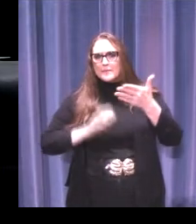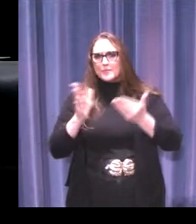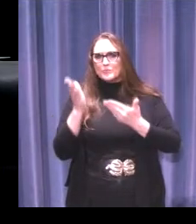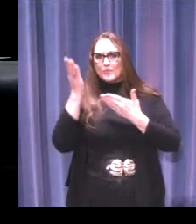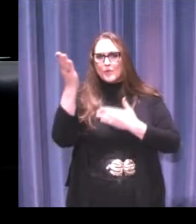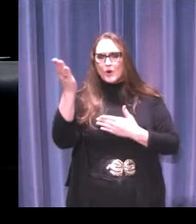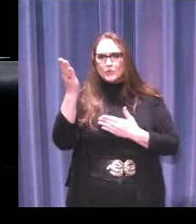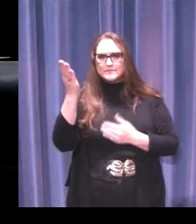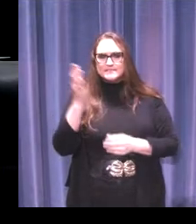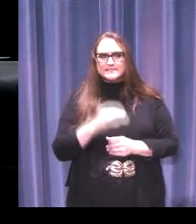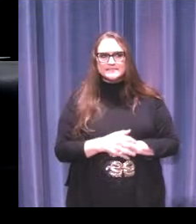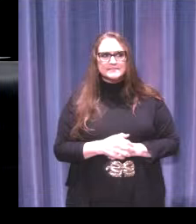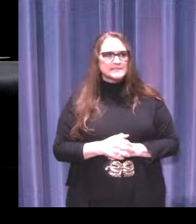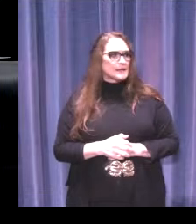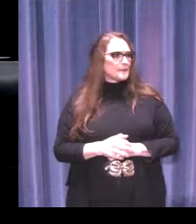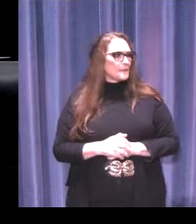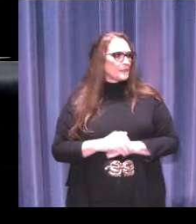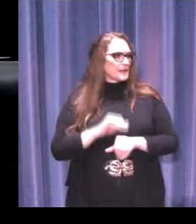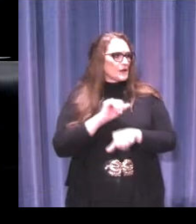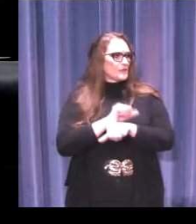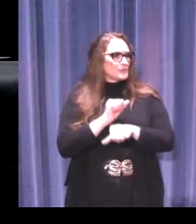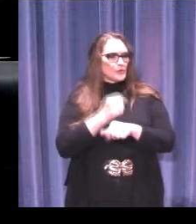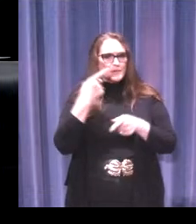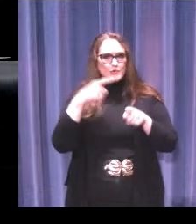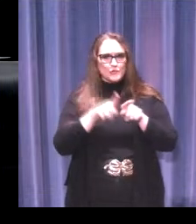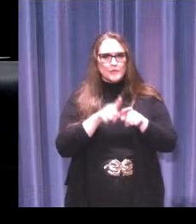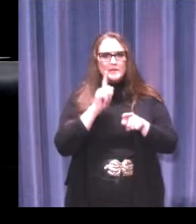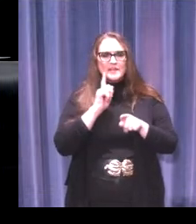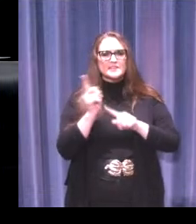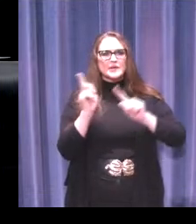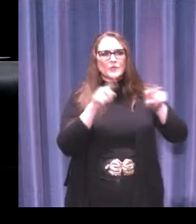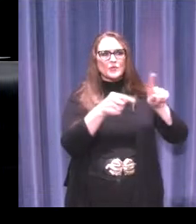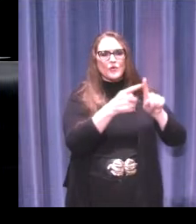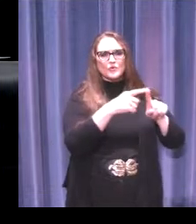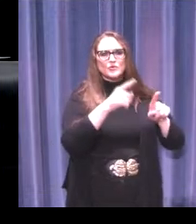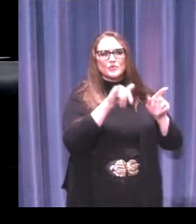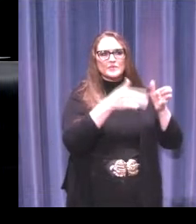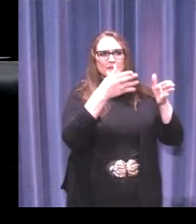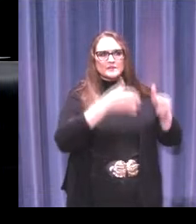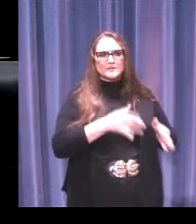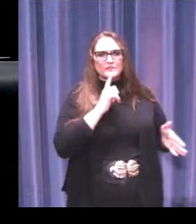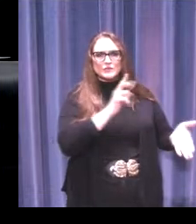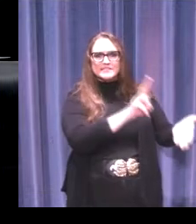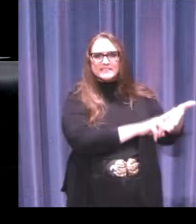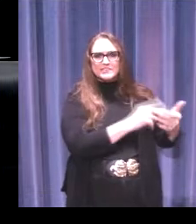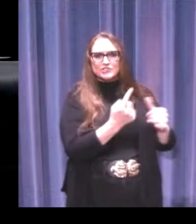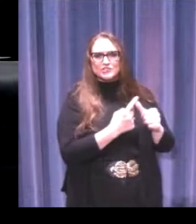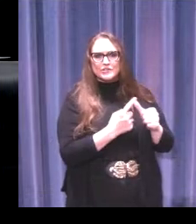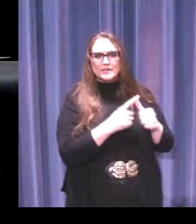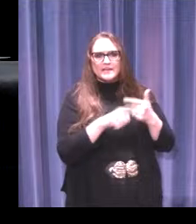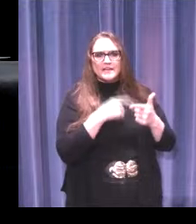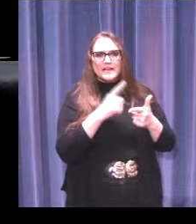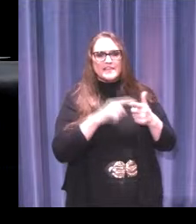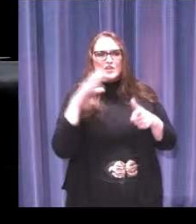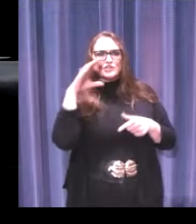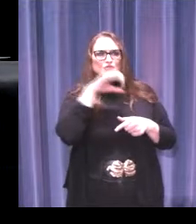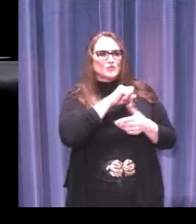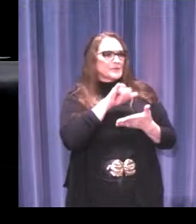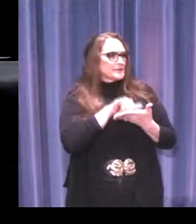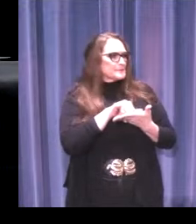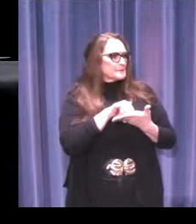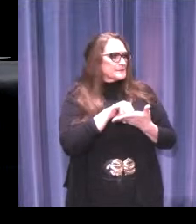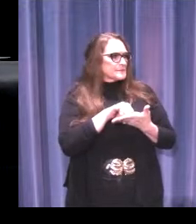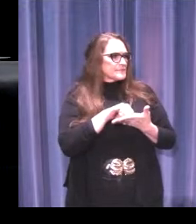proposed employment agreement that would go to the candidate first for signature, and assuming that